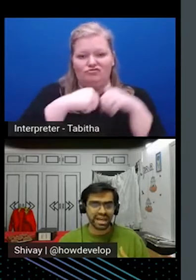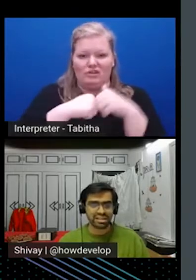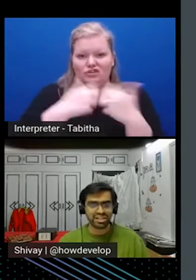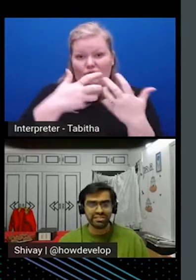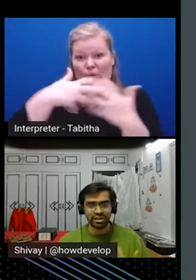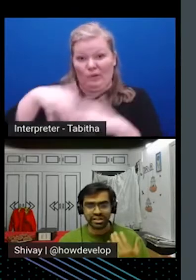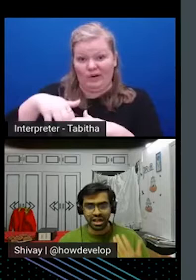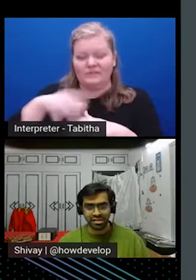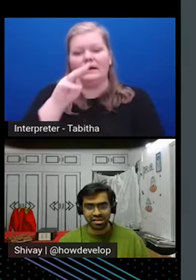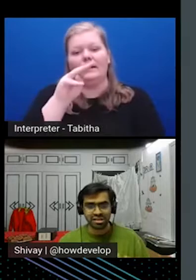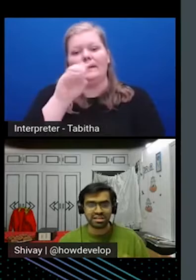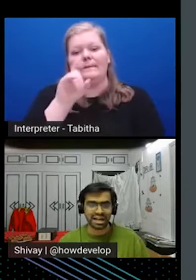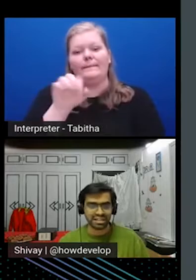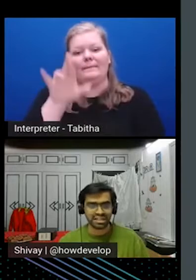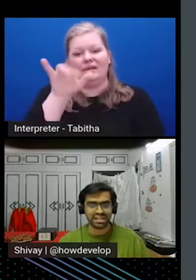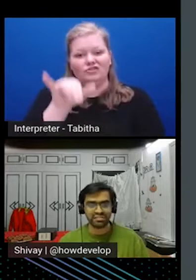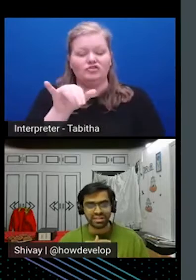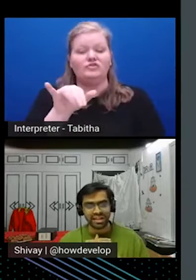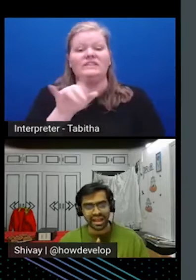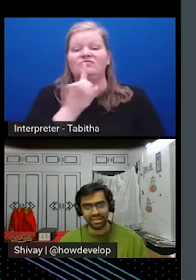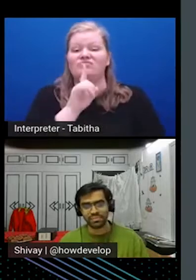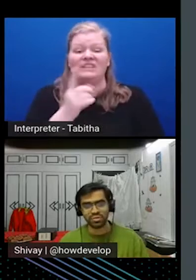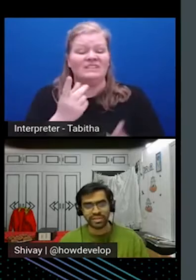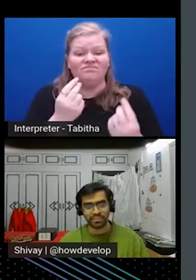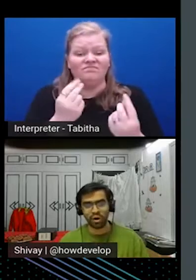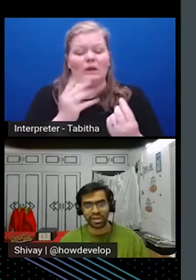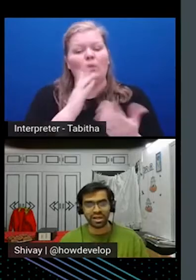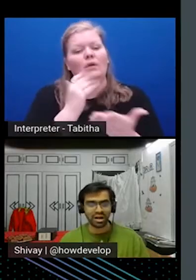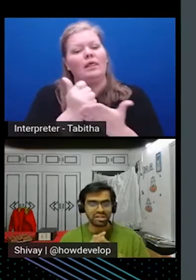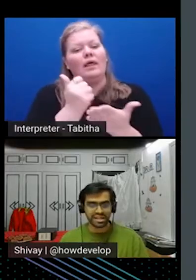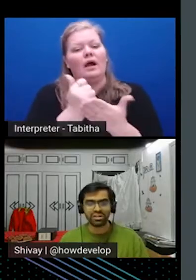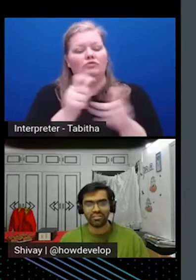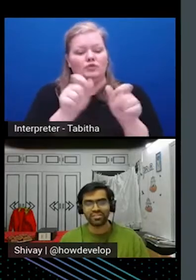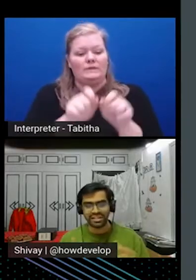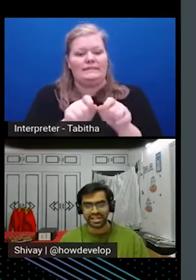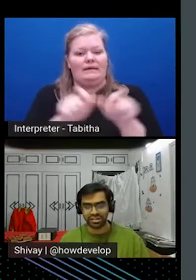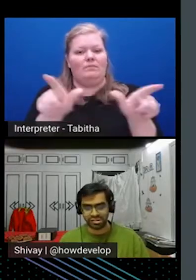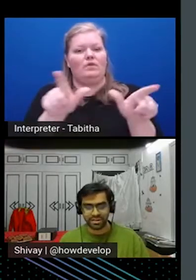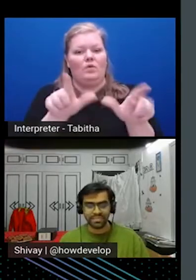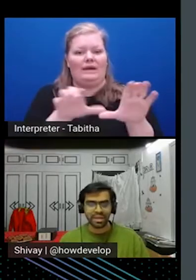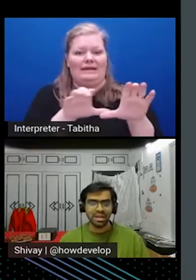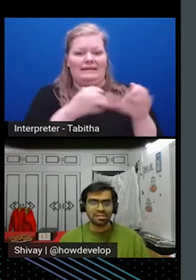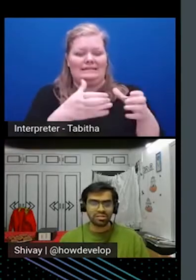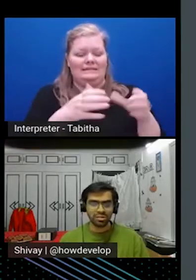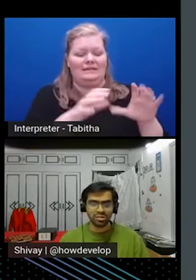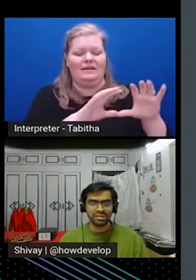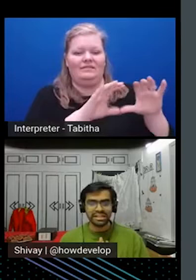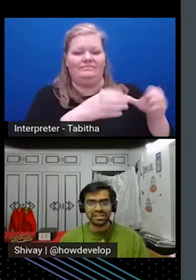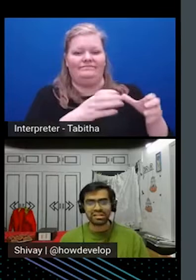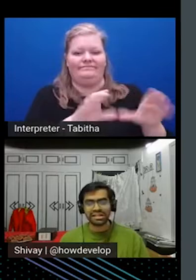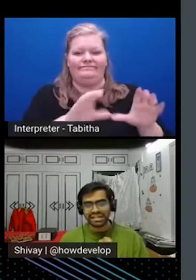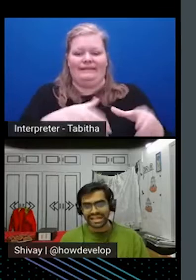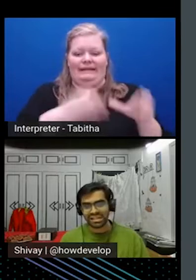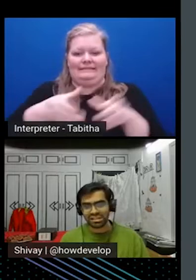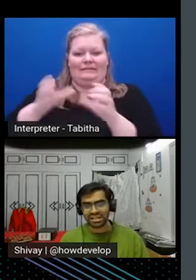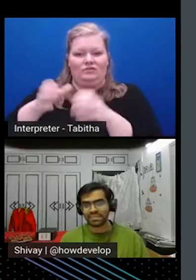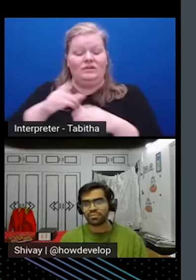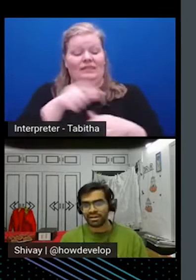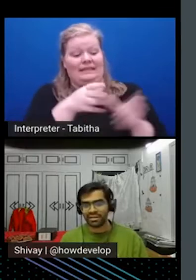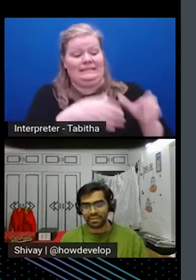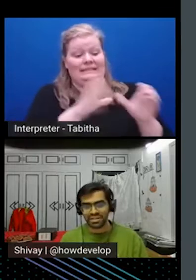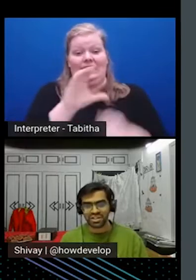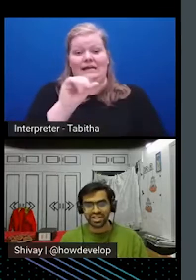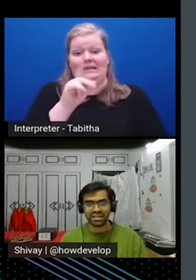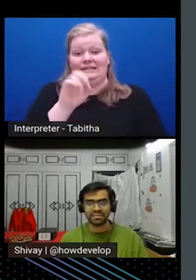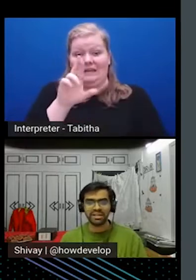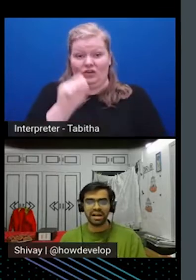Meshery, essentially what it does is that it will help to deploy a set of containers. So these containers that are